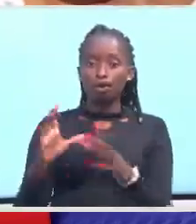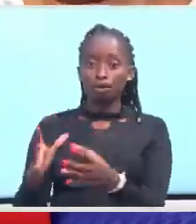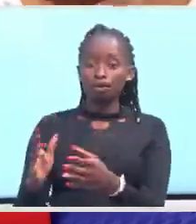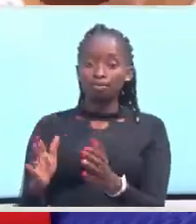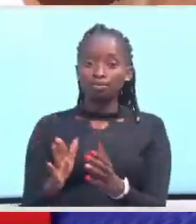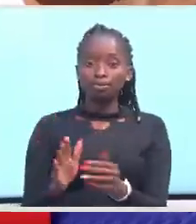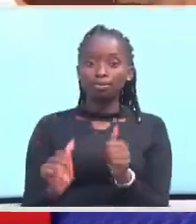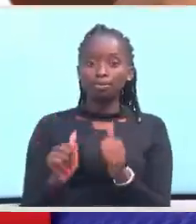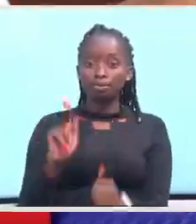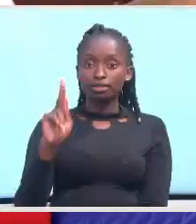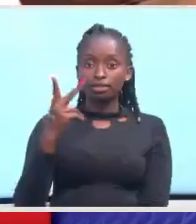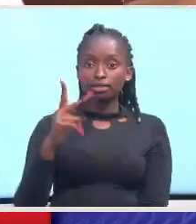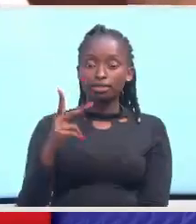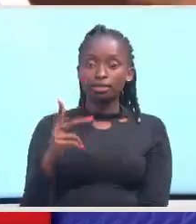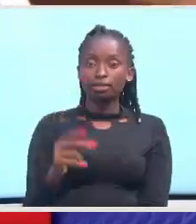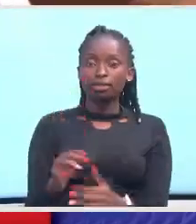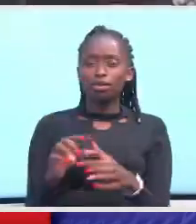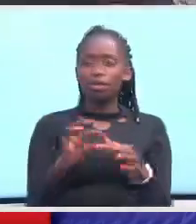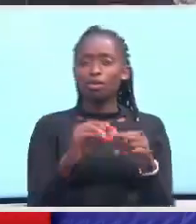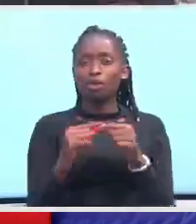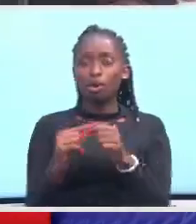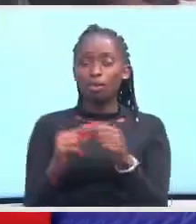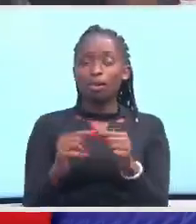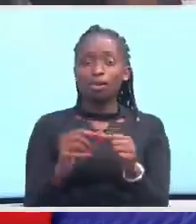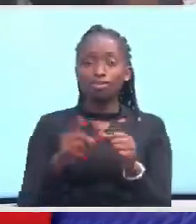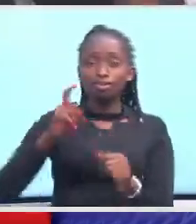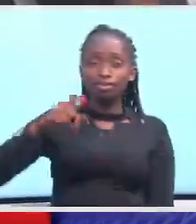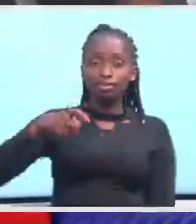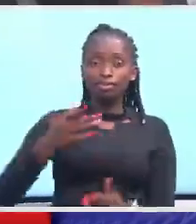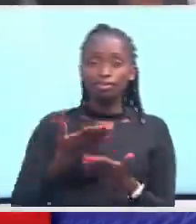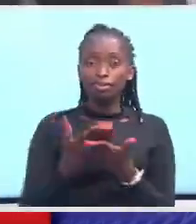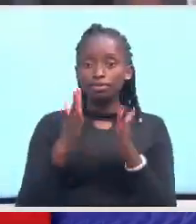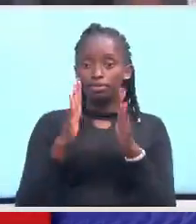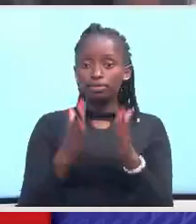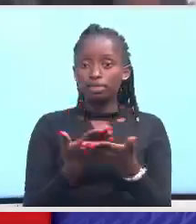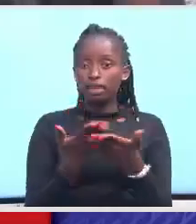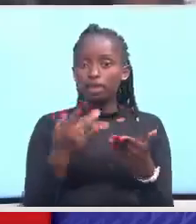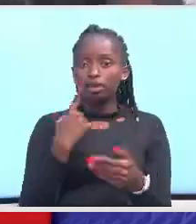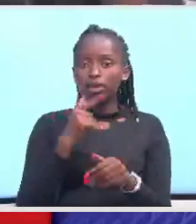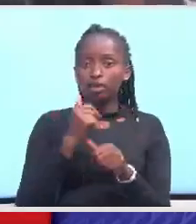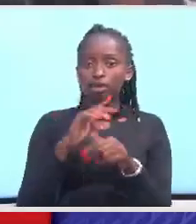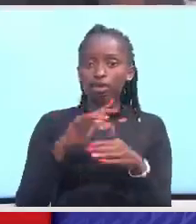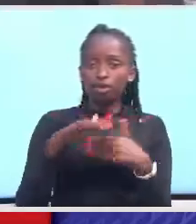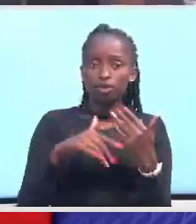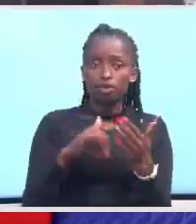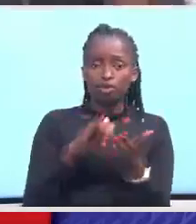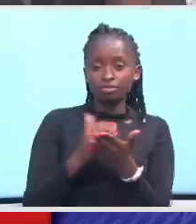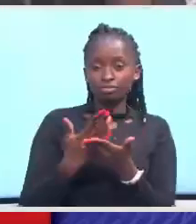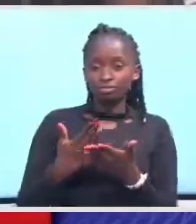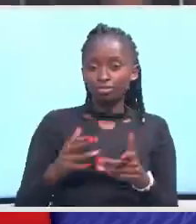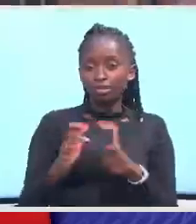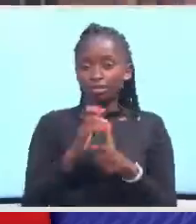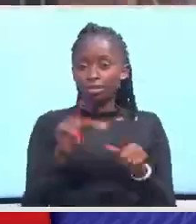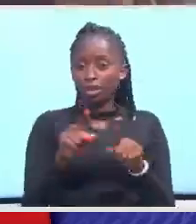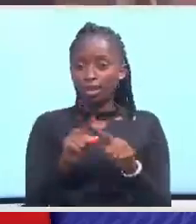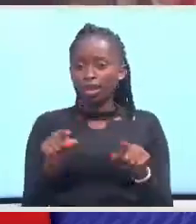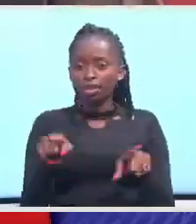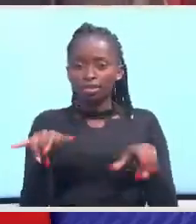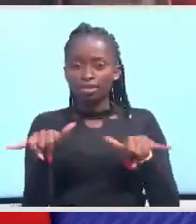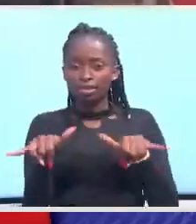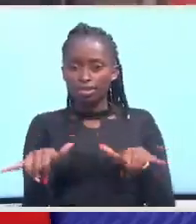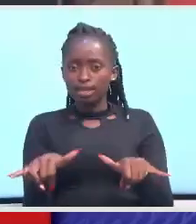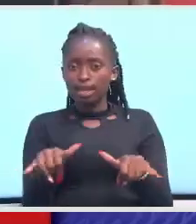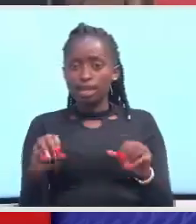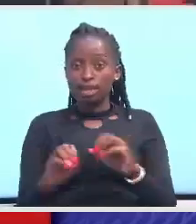So I don't need anybody's invitation to come here. Even as the leaders condemned the chaos, it remains unclear as to